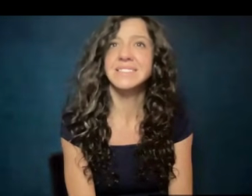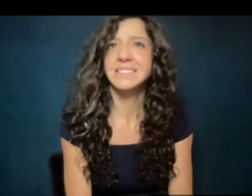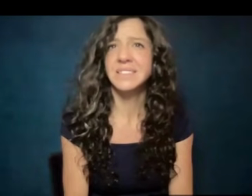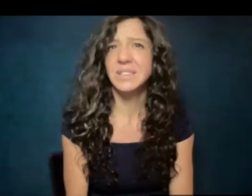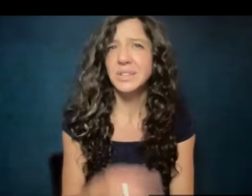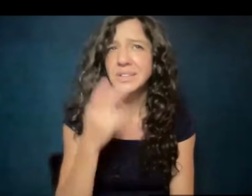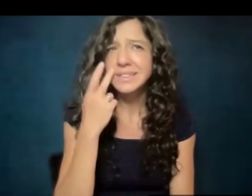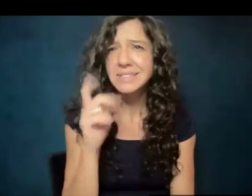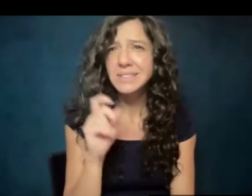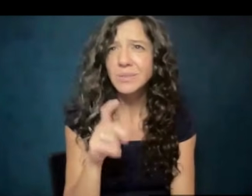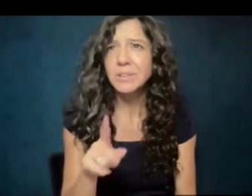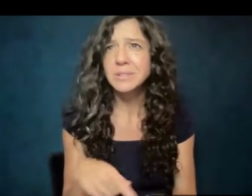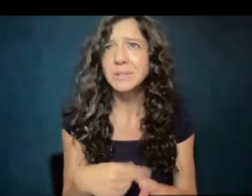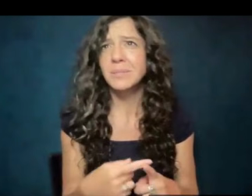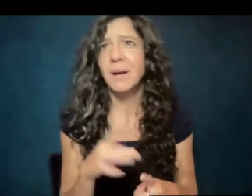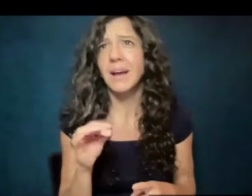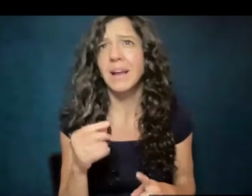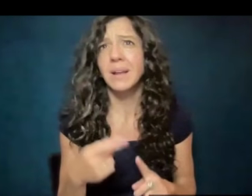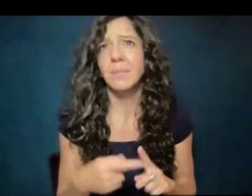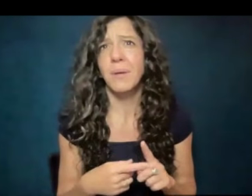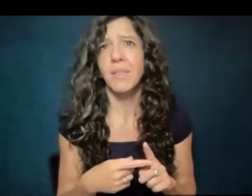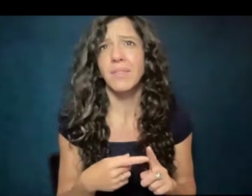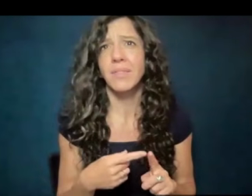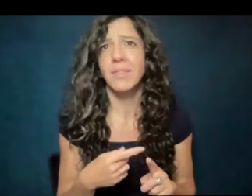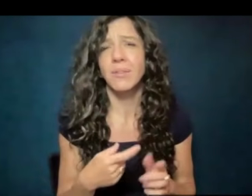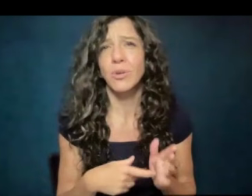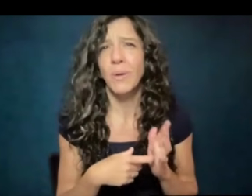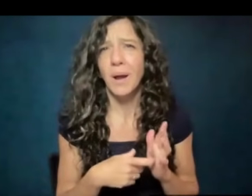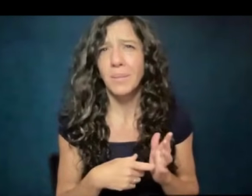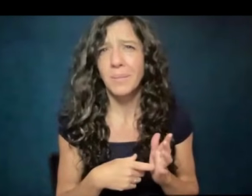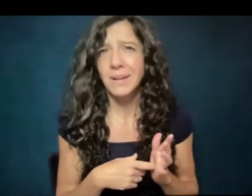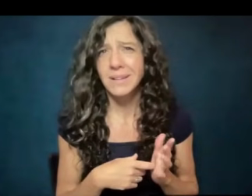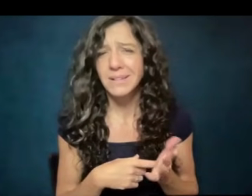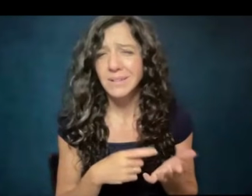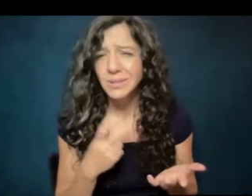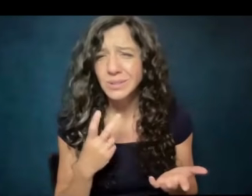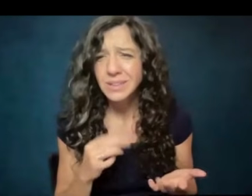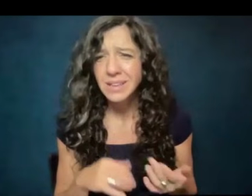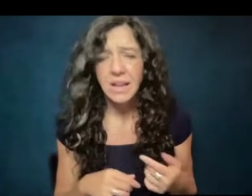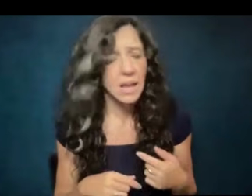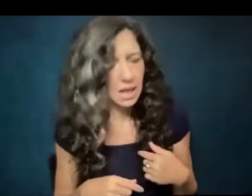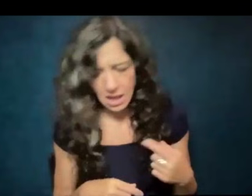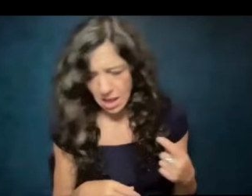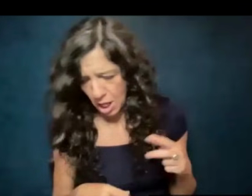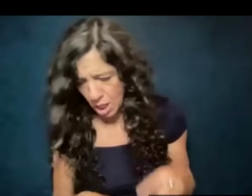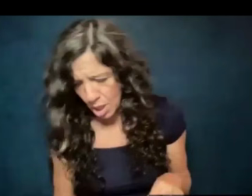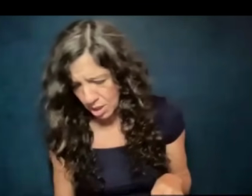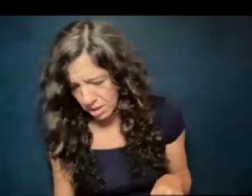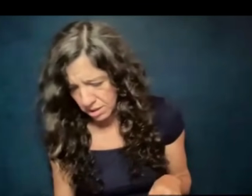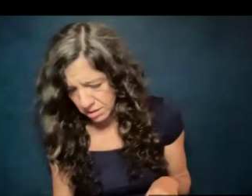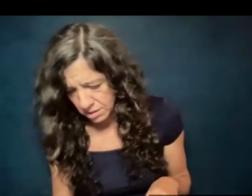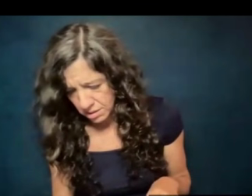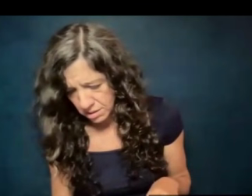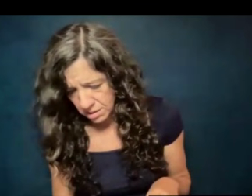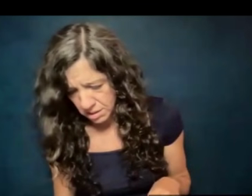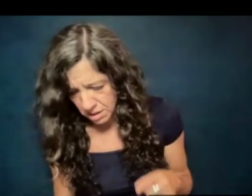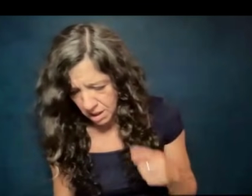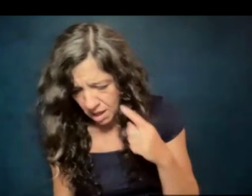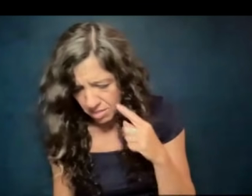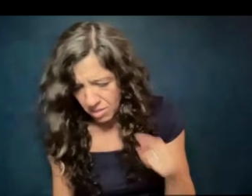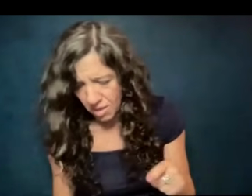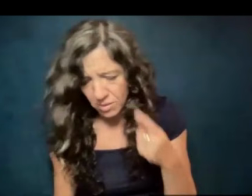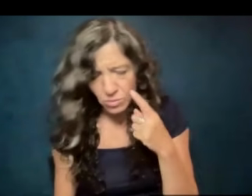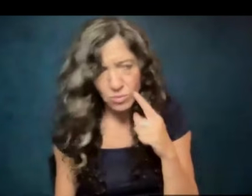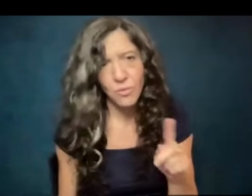month requirement? I'm not sure if I Oh, yeah, understand the question. let me see. I thought the 80 hours per month requirement was